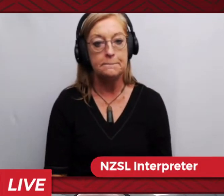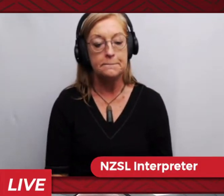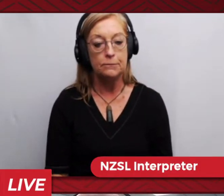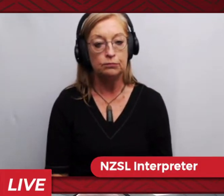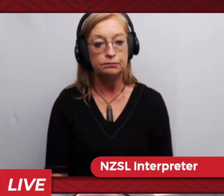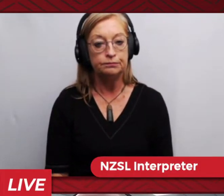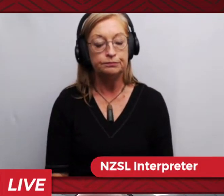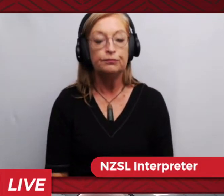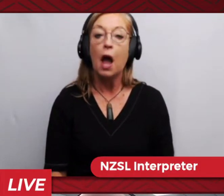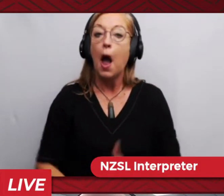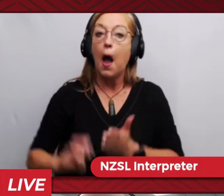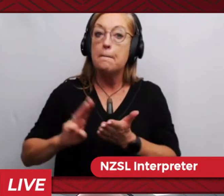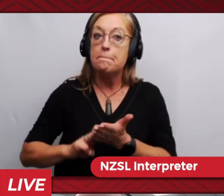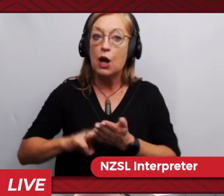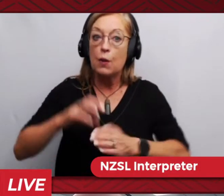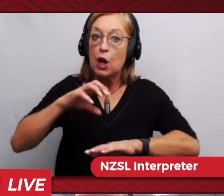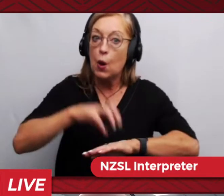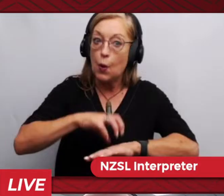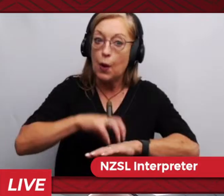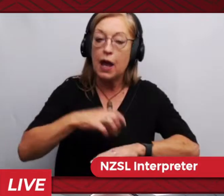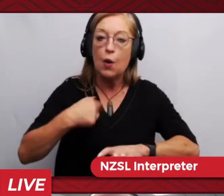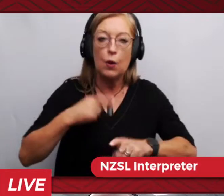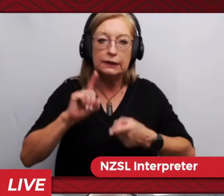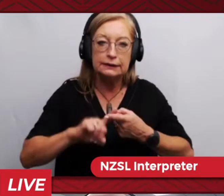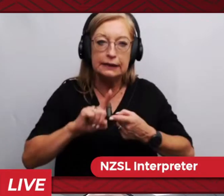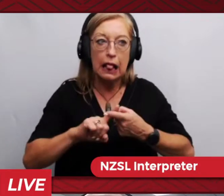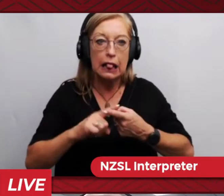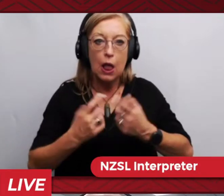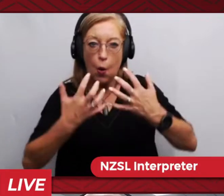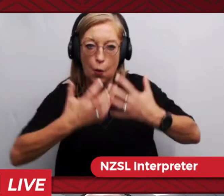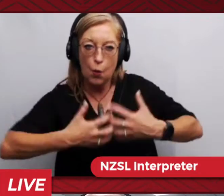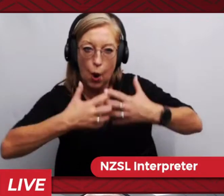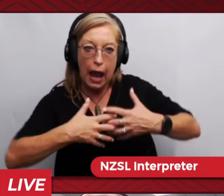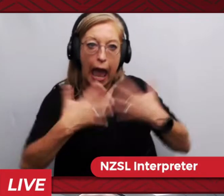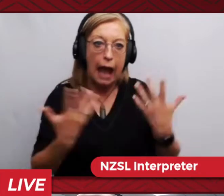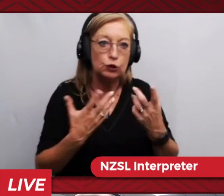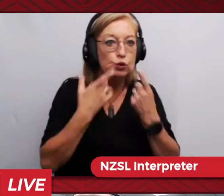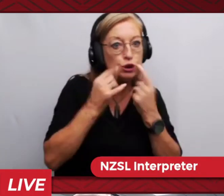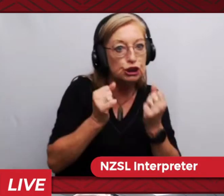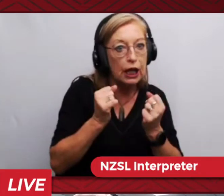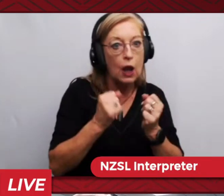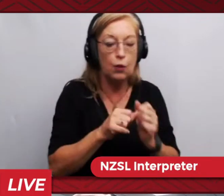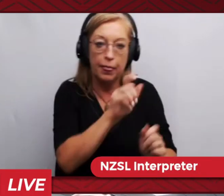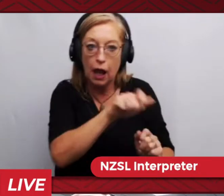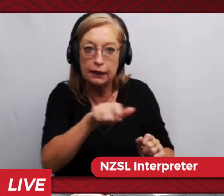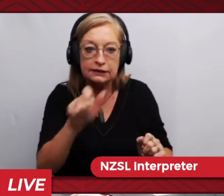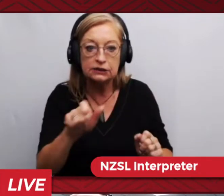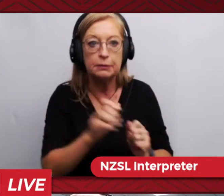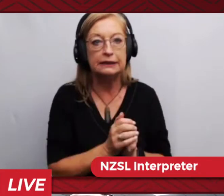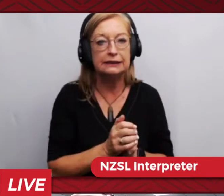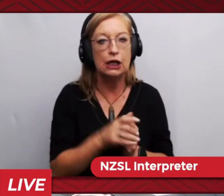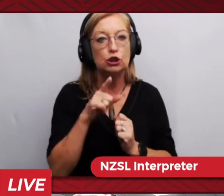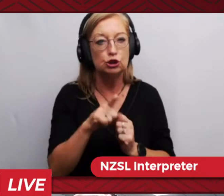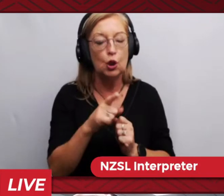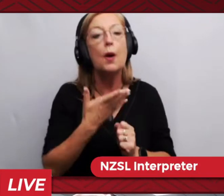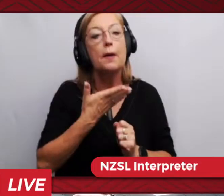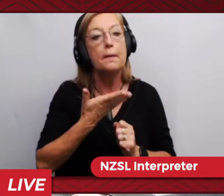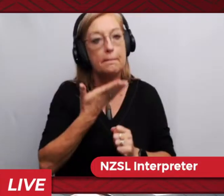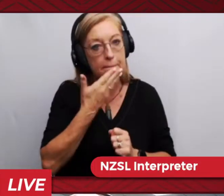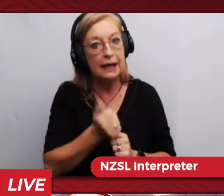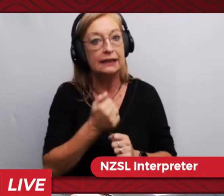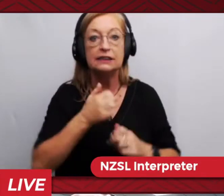At Manawanui, we're still working through how we will check in with our customers as per that team framework, so just bear with us as we work through